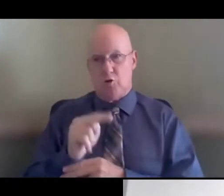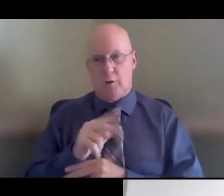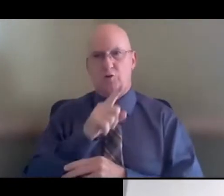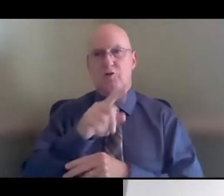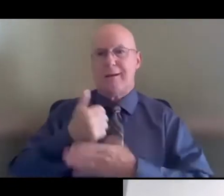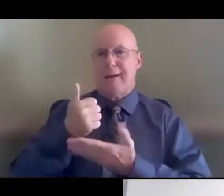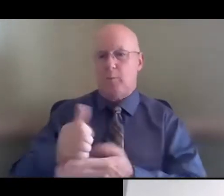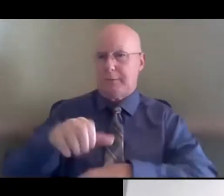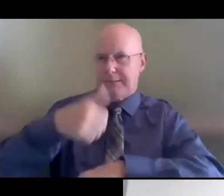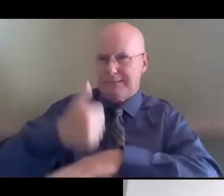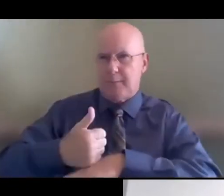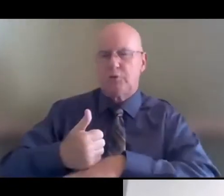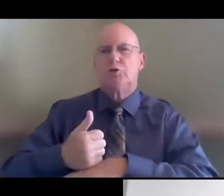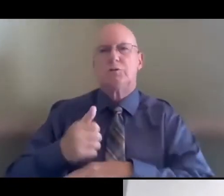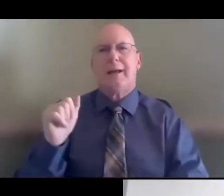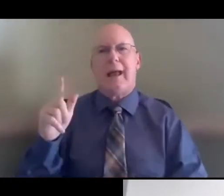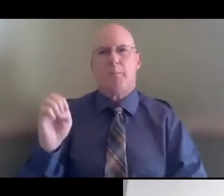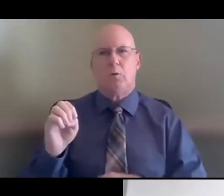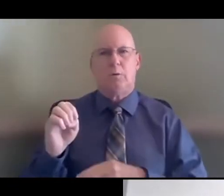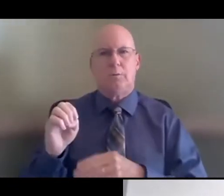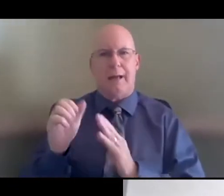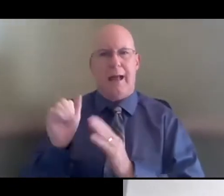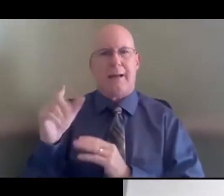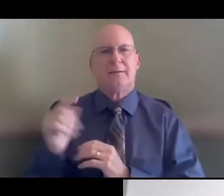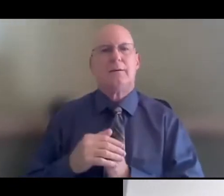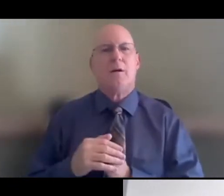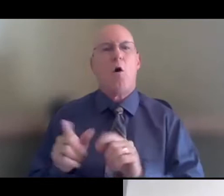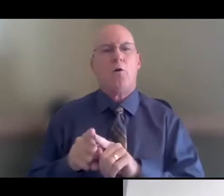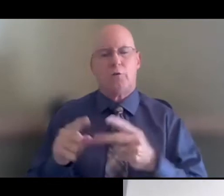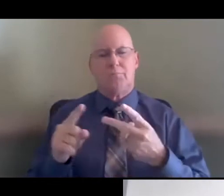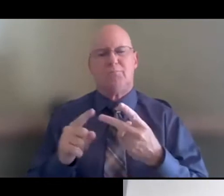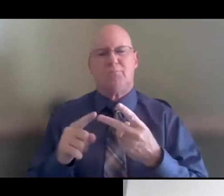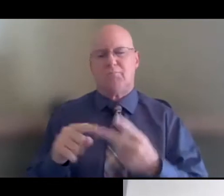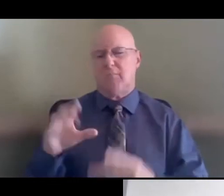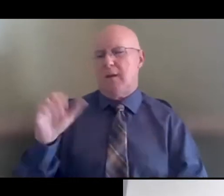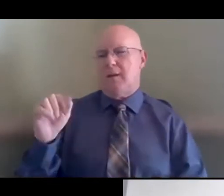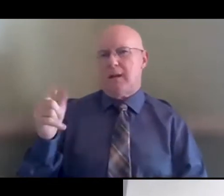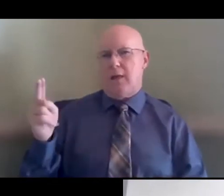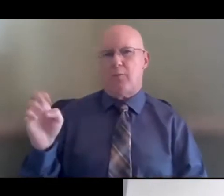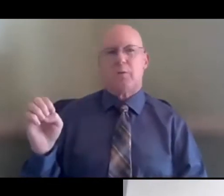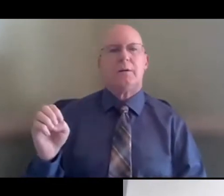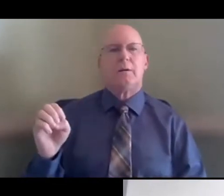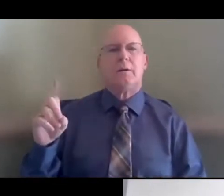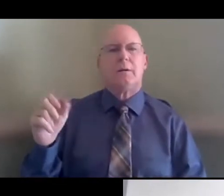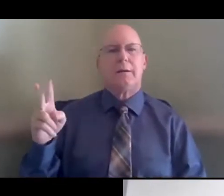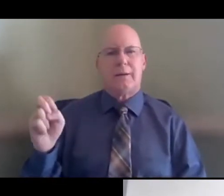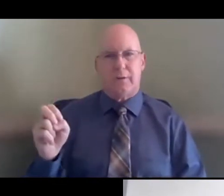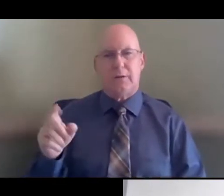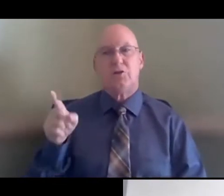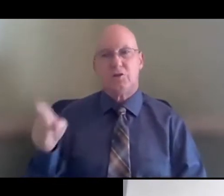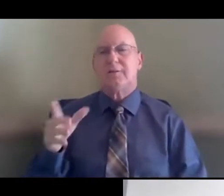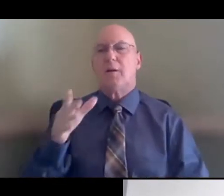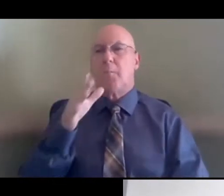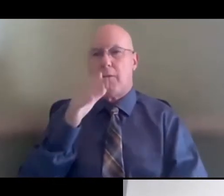also joined lastly by Katherine Davey, mother to May and a widely respected elder law and guardianship attorney in Central